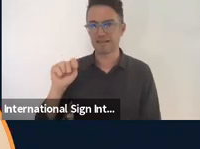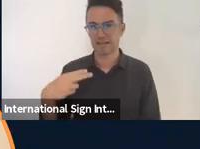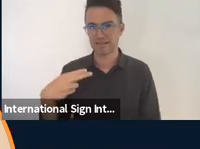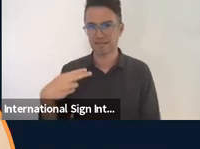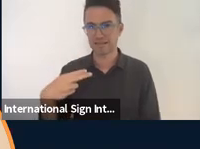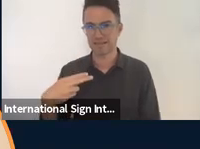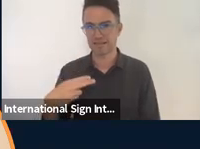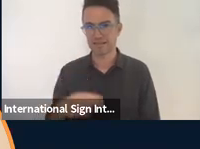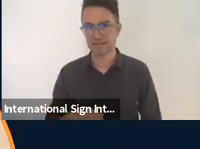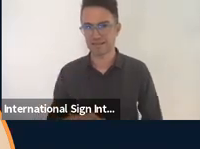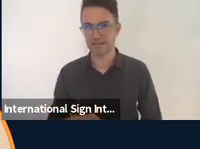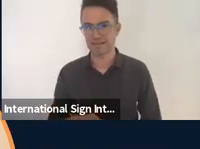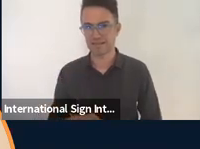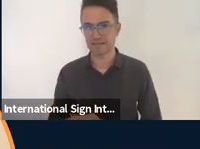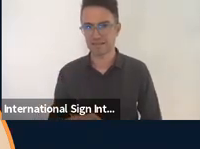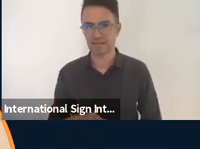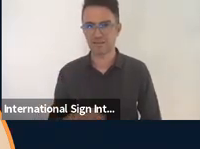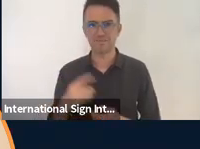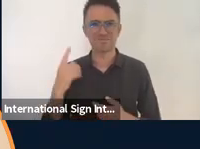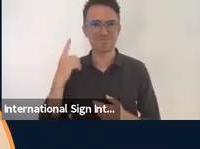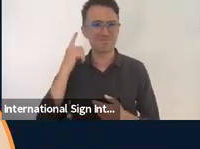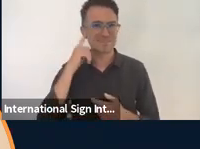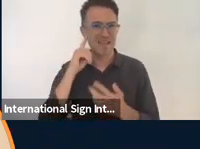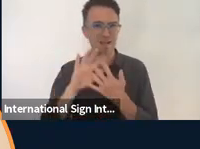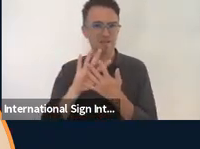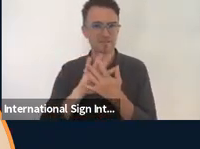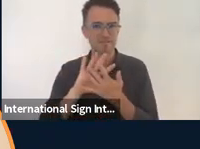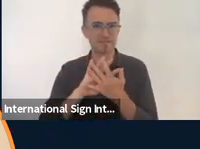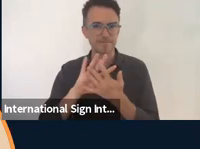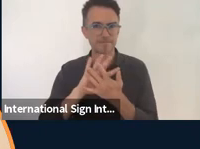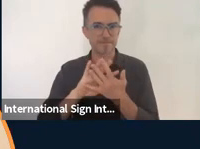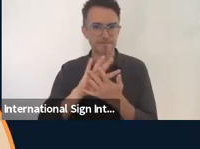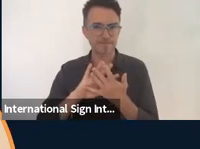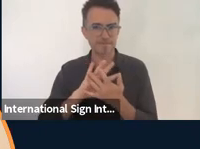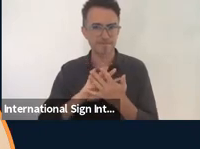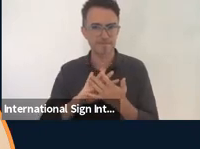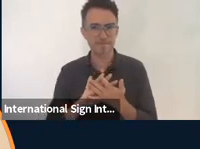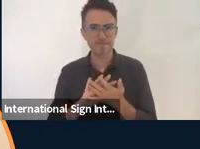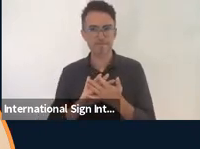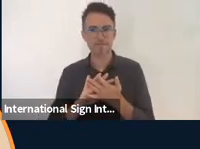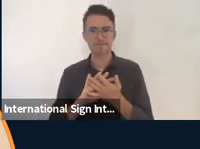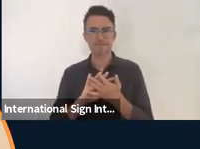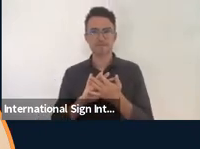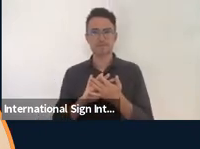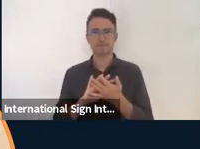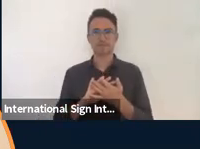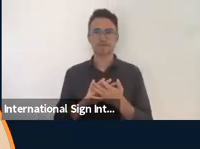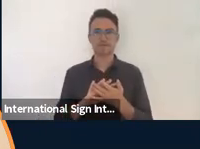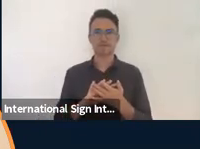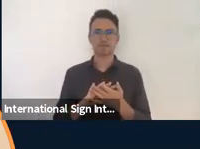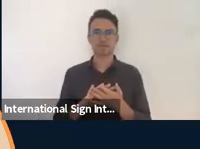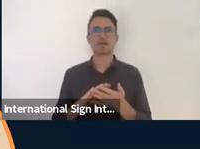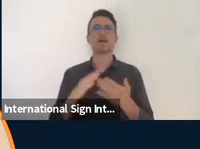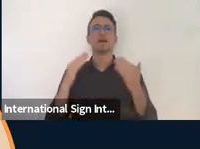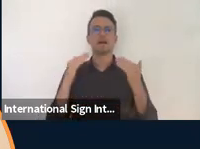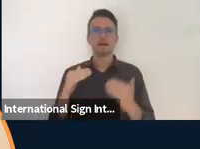You're part of the Pernas Indigenous, Afro-Boliviano in Santa Cruz. And for anybody who would like to